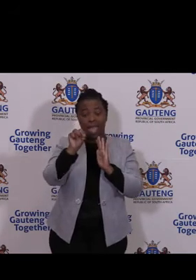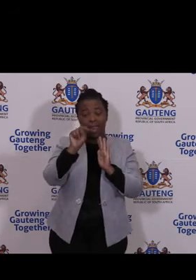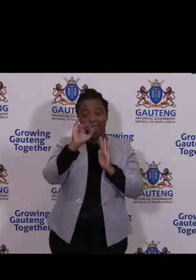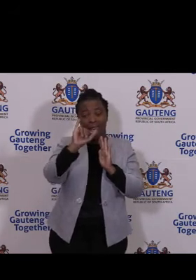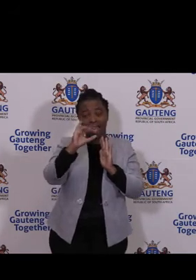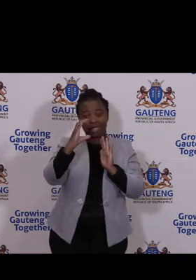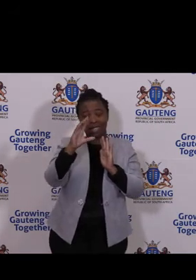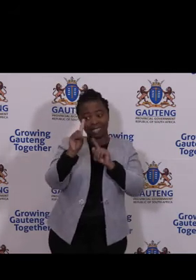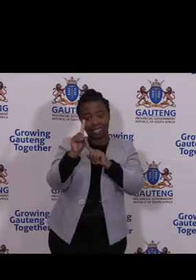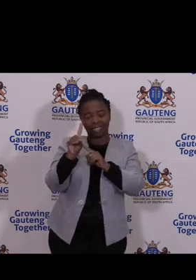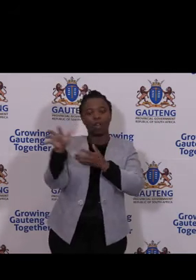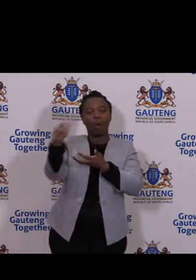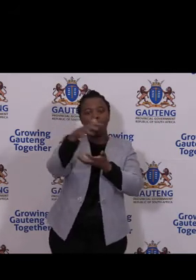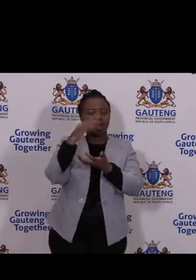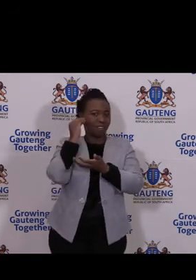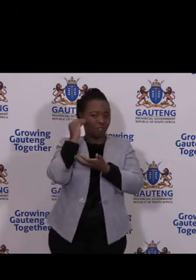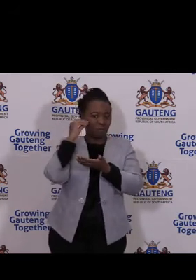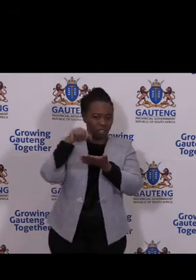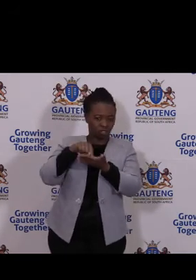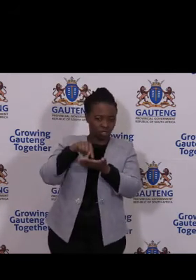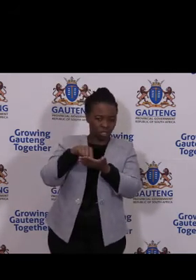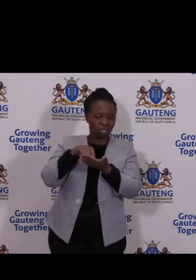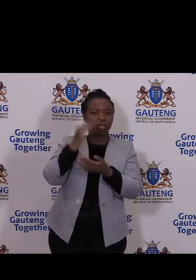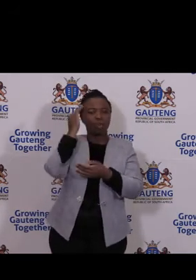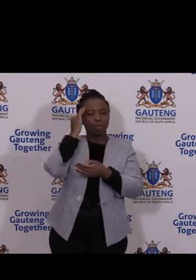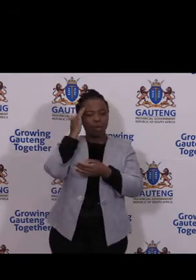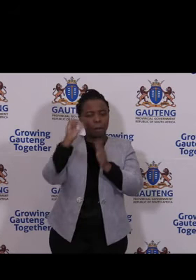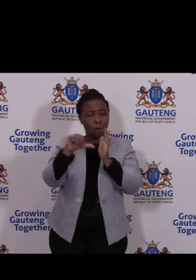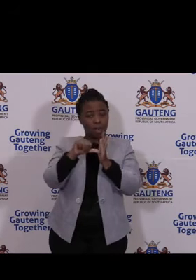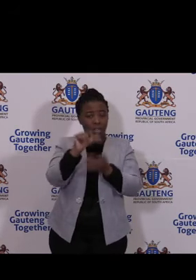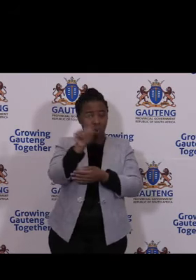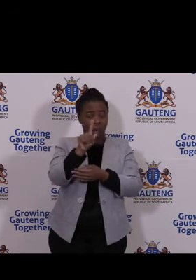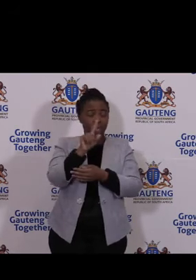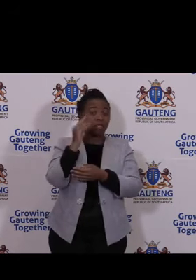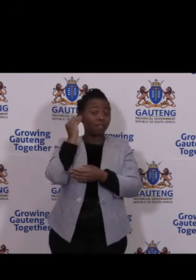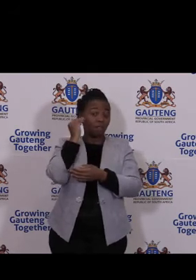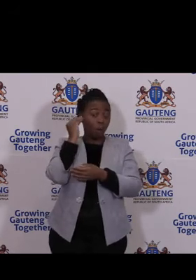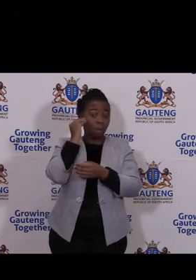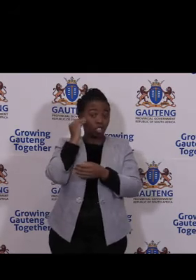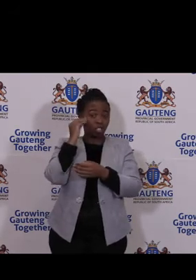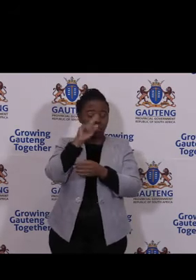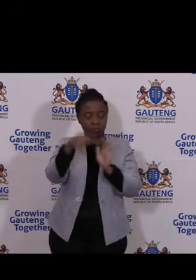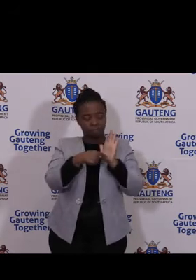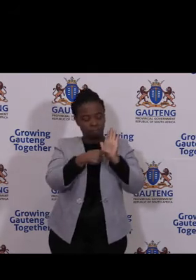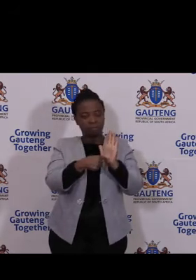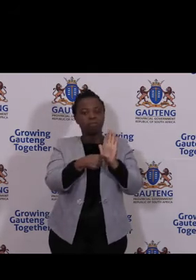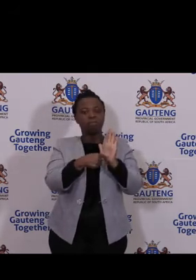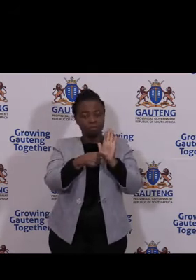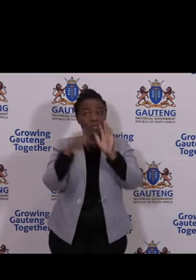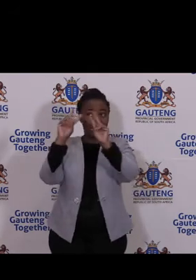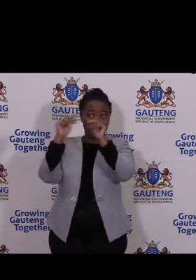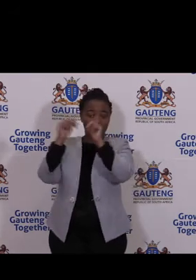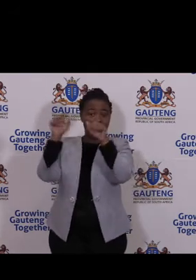It's important to note that the data, as it comes, it should reflect what has been captured at national